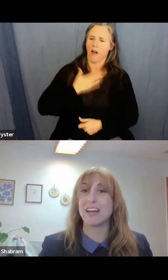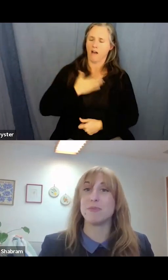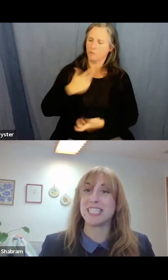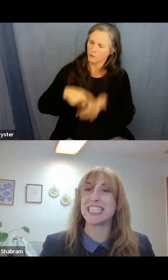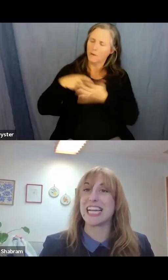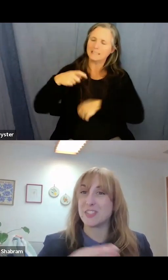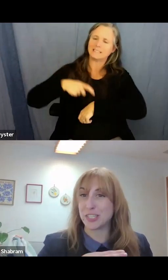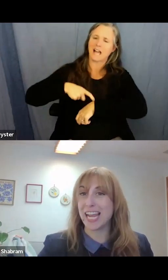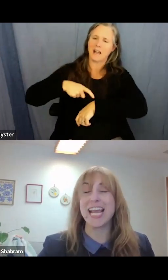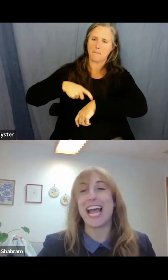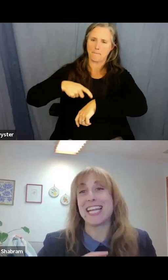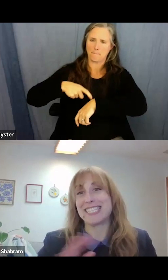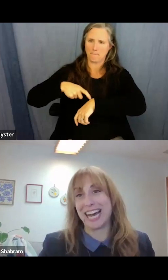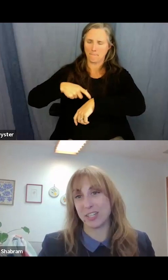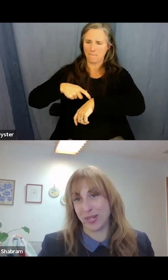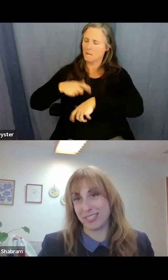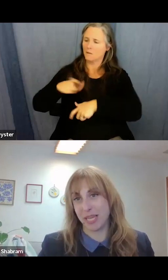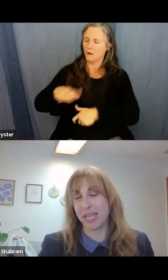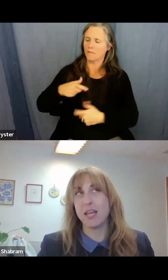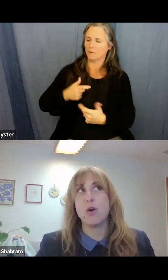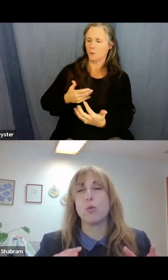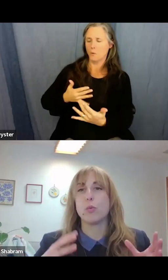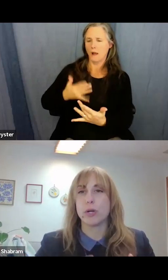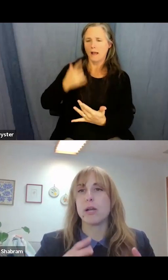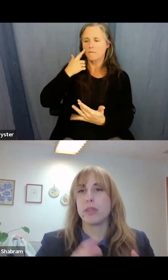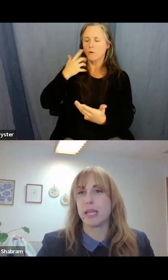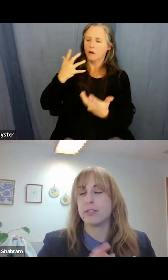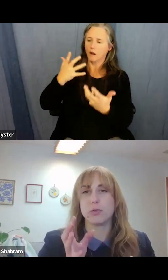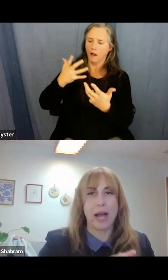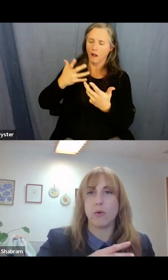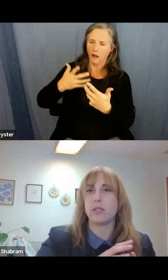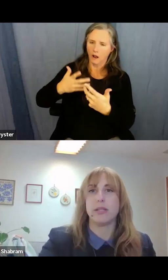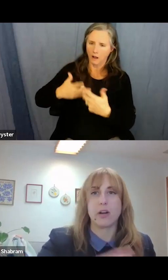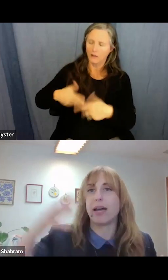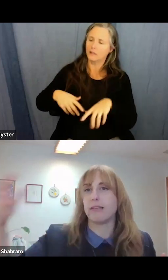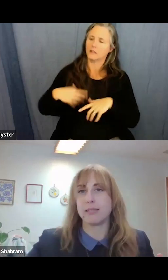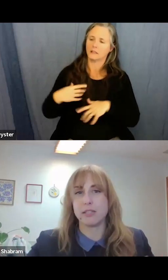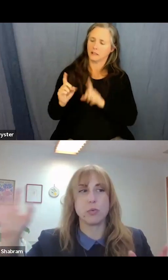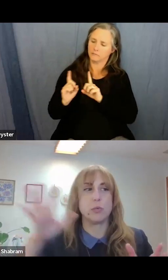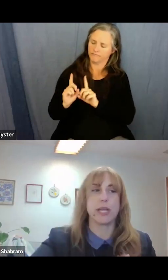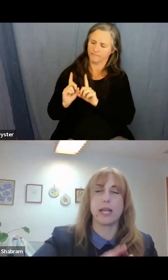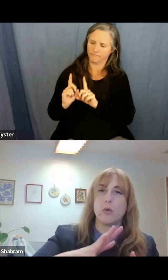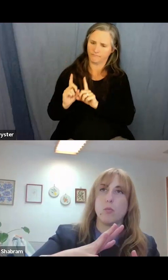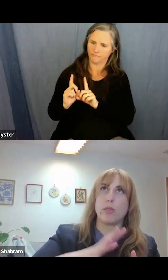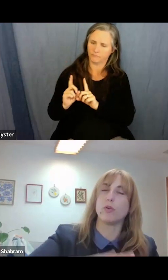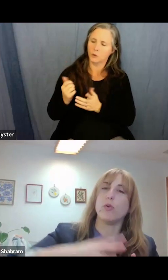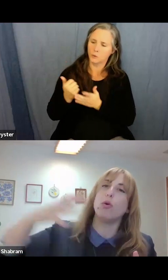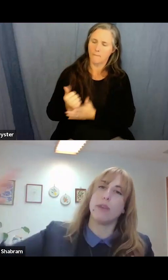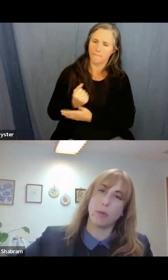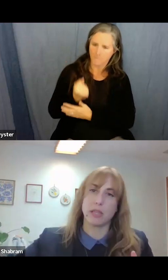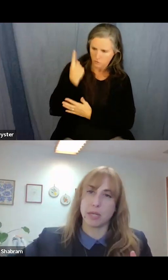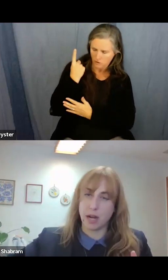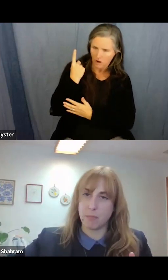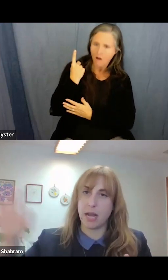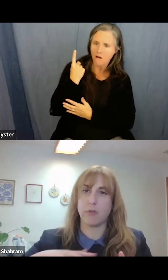want this to have been done yesterday, and it's not going to be. We're working with kids throughout their adolescence. We're working with the goal